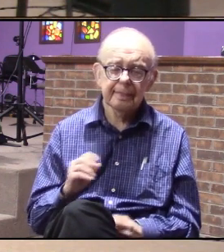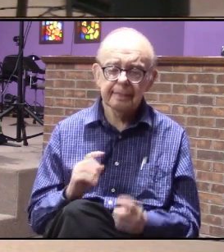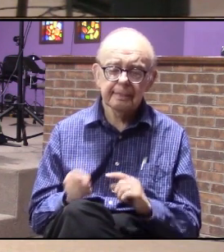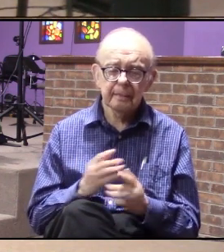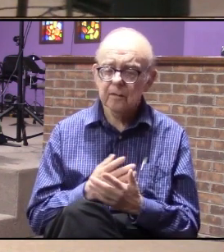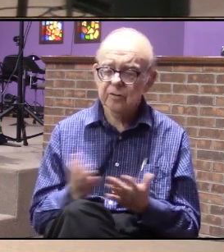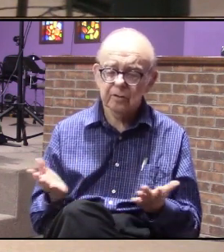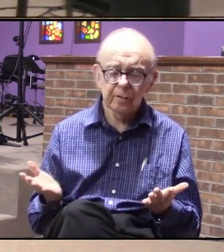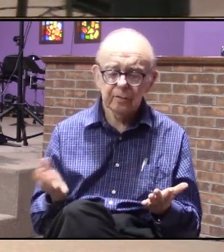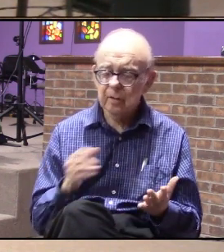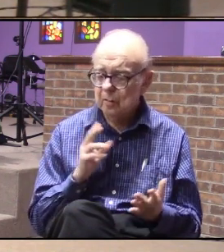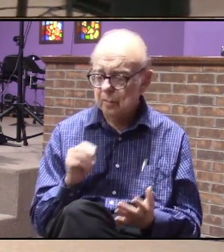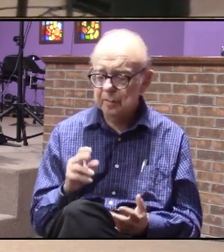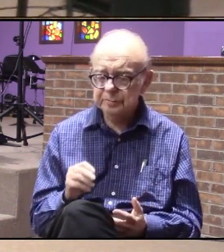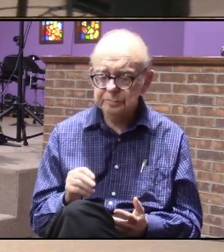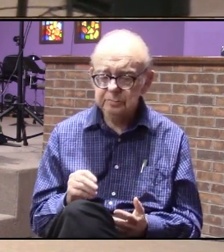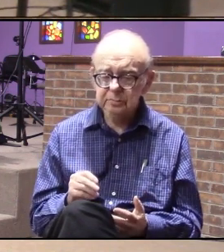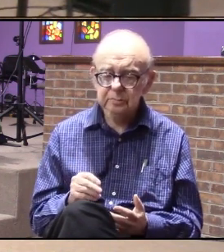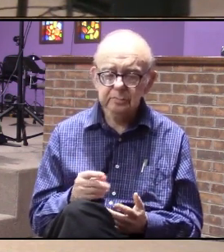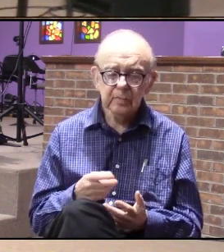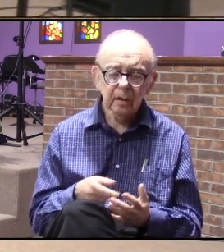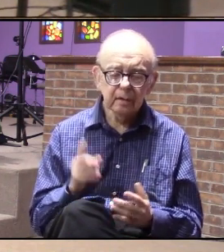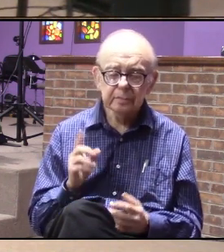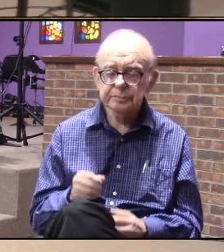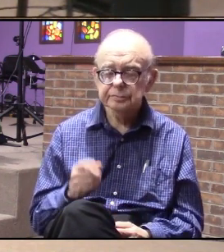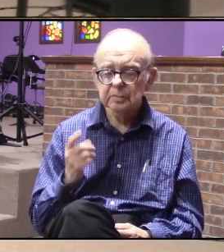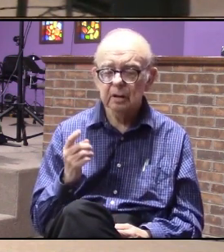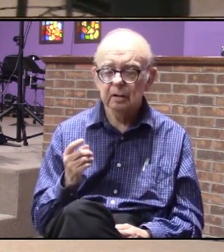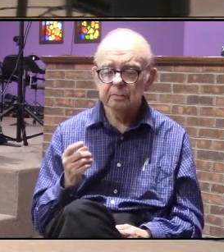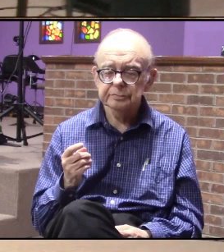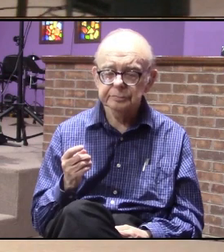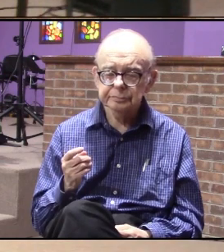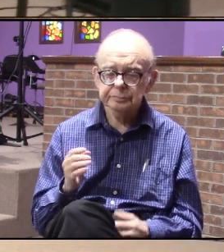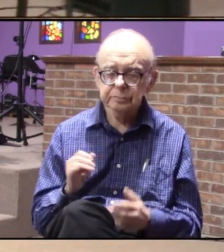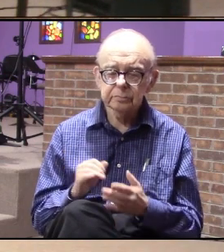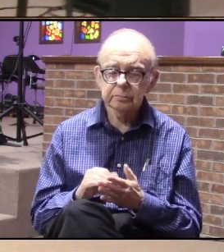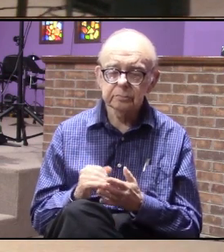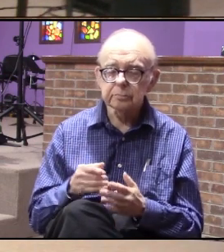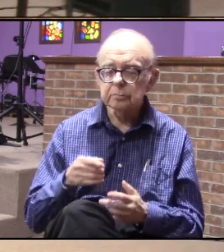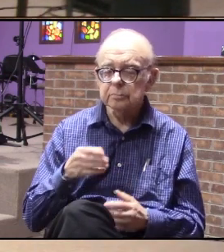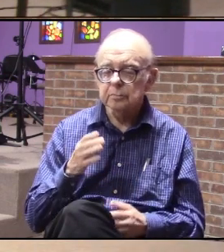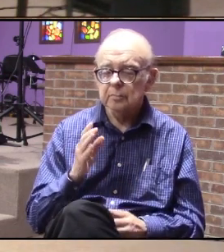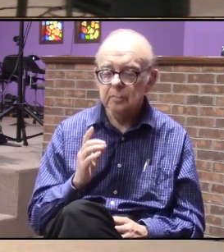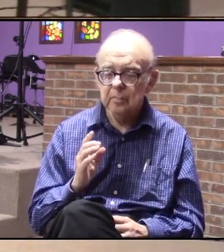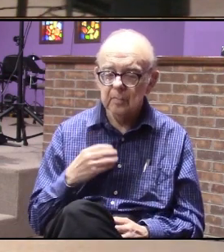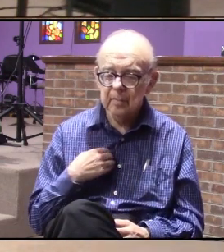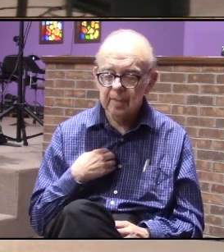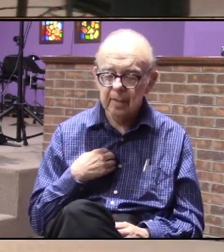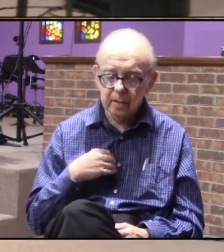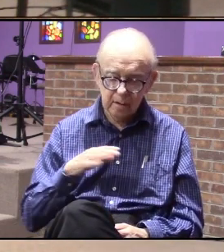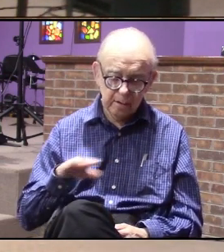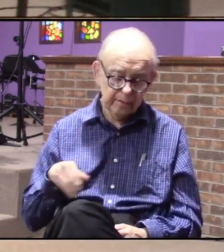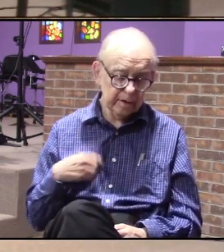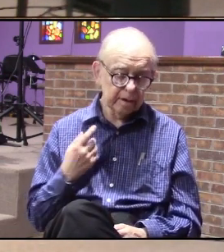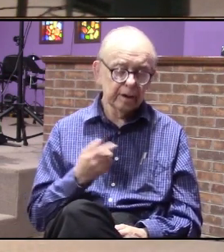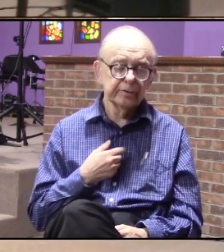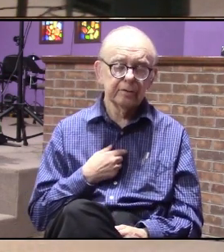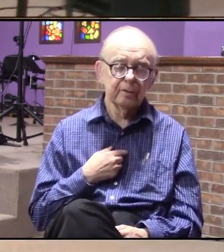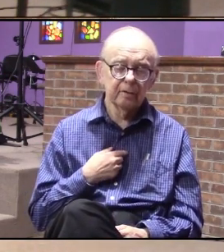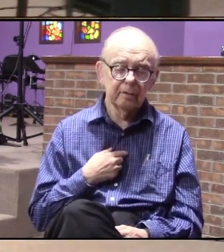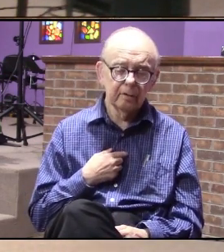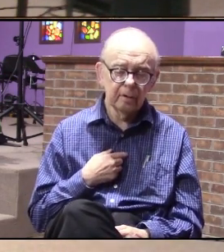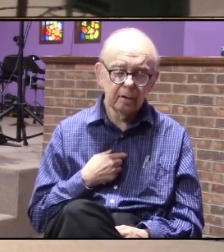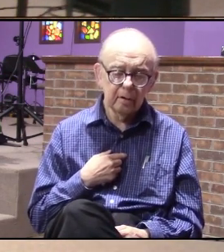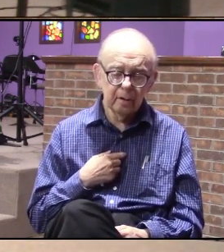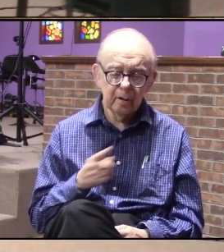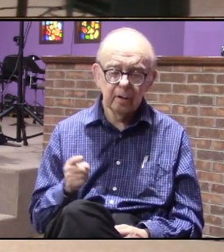with all of these things. And so what we need to understand is that when God has invited us to be